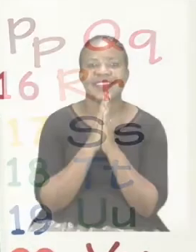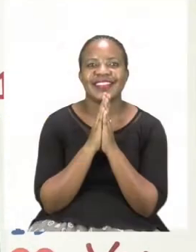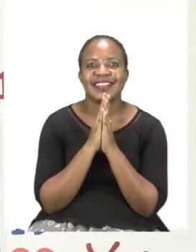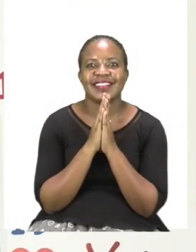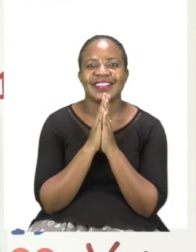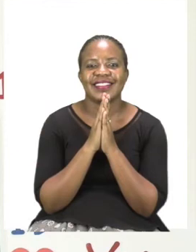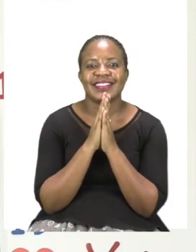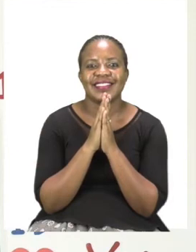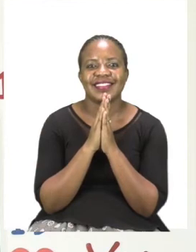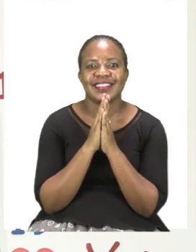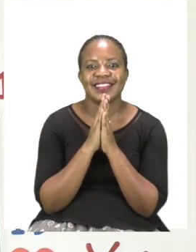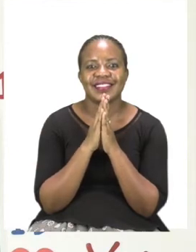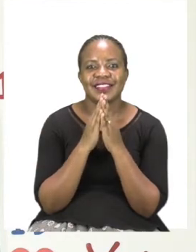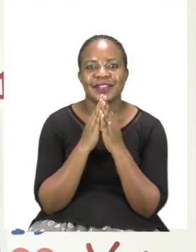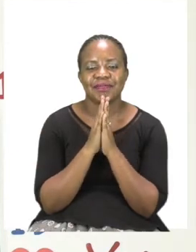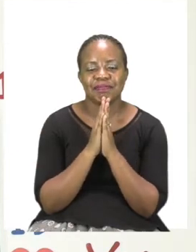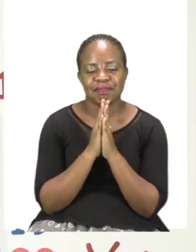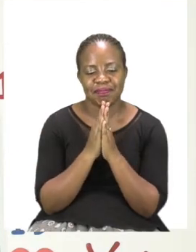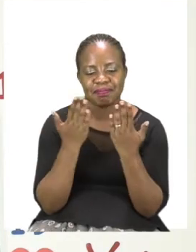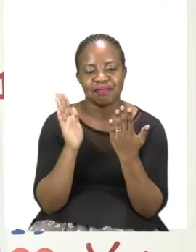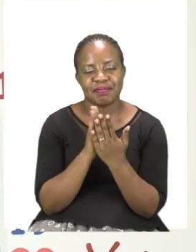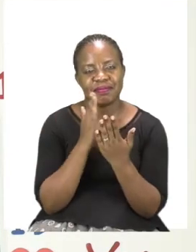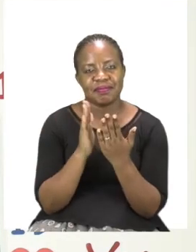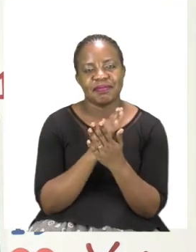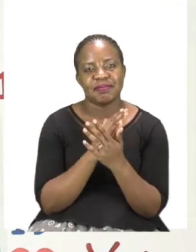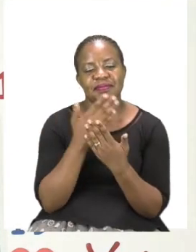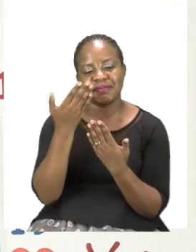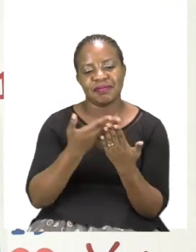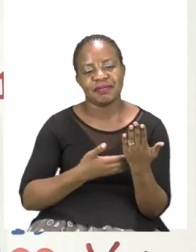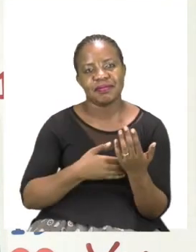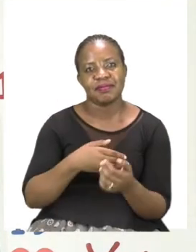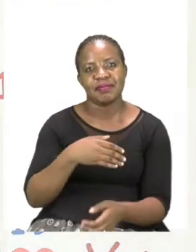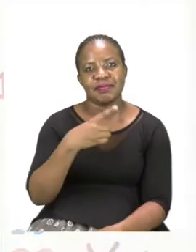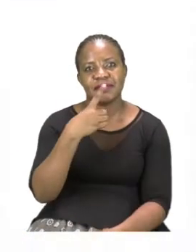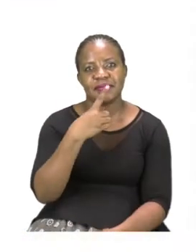Our exercise now, please can you turn to page 15.